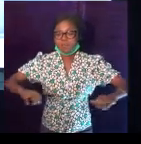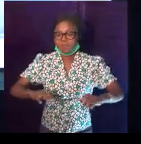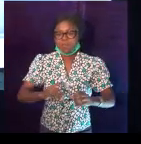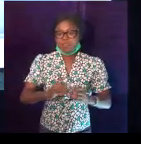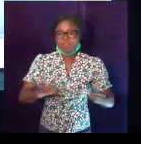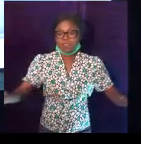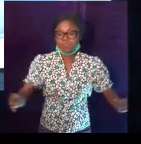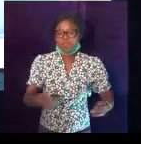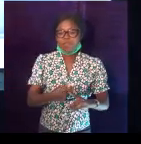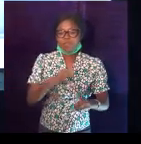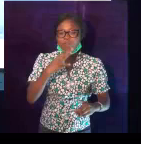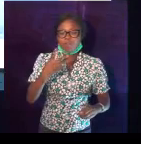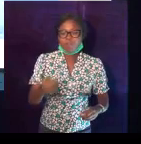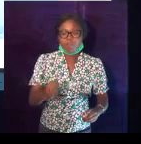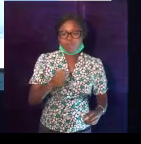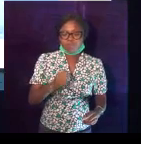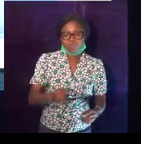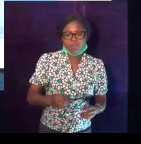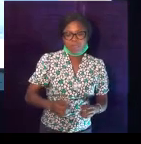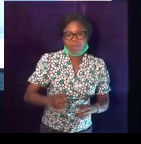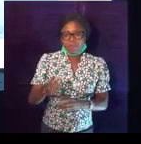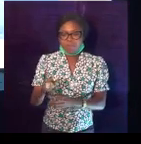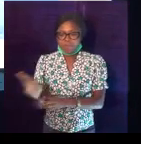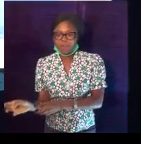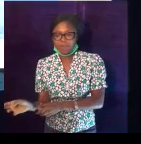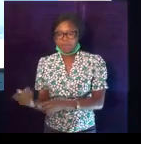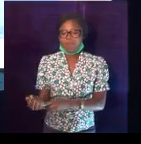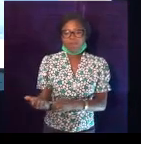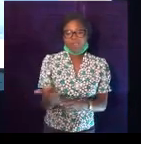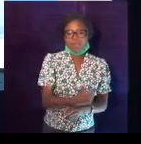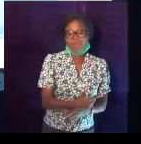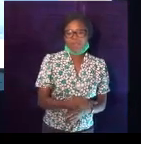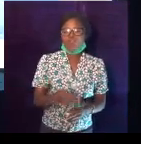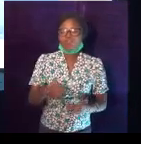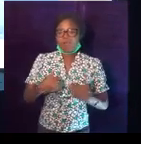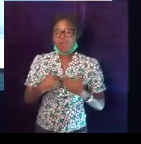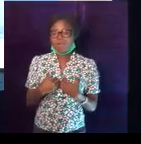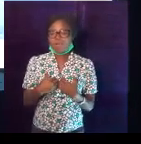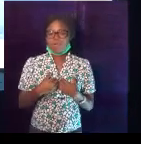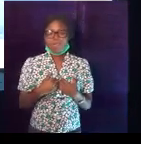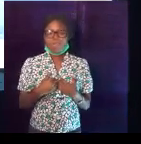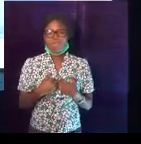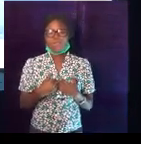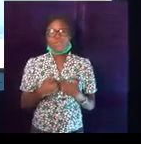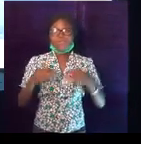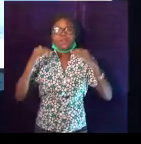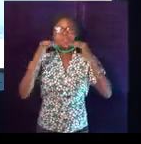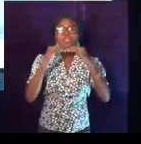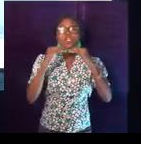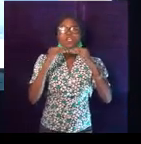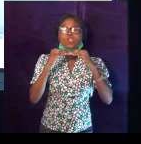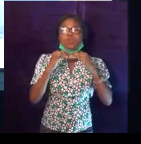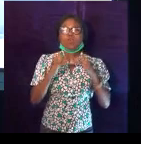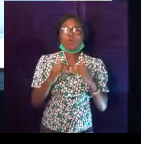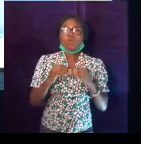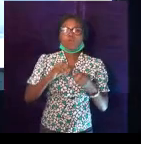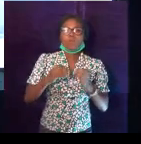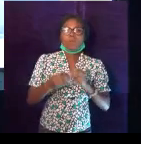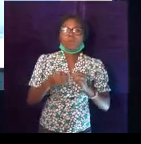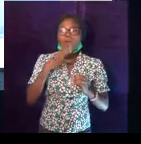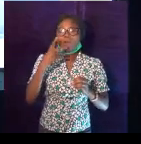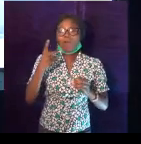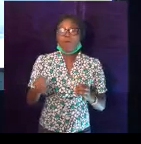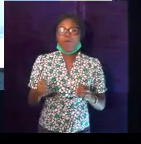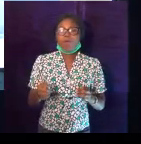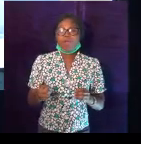left. Now, what is important is that when you have something like this in the middle of the main road, you would have equal number of lanes on